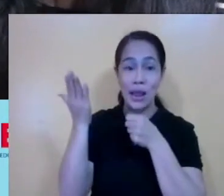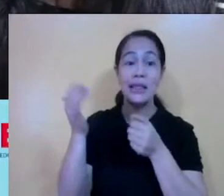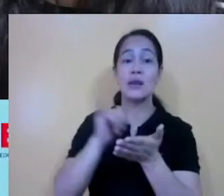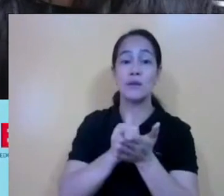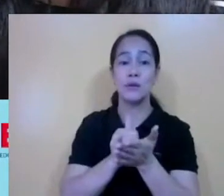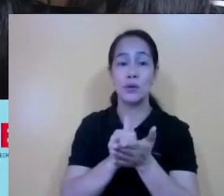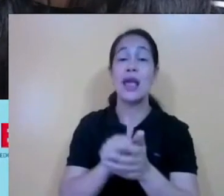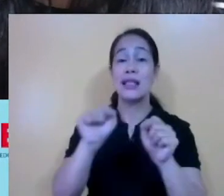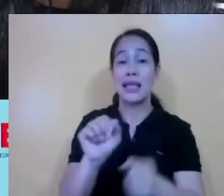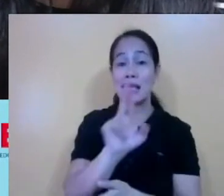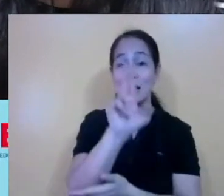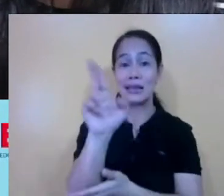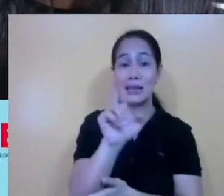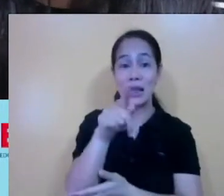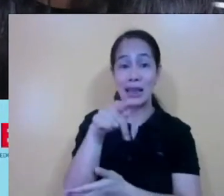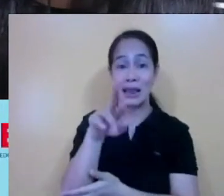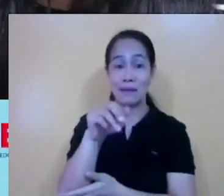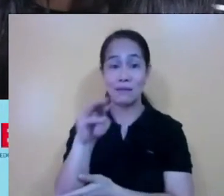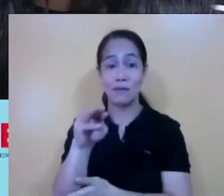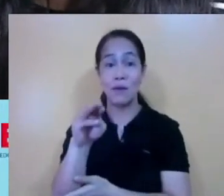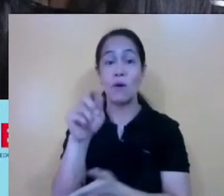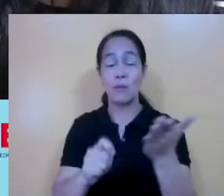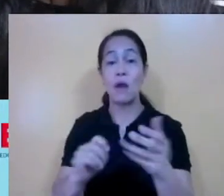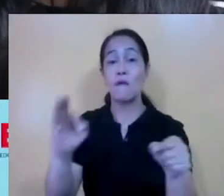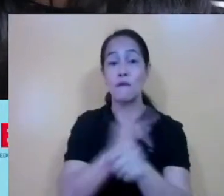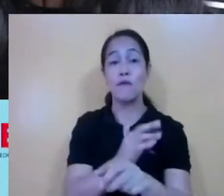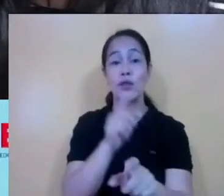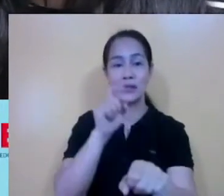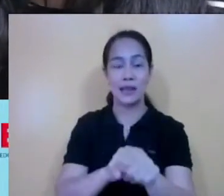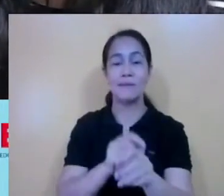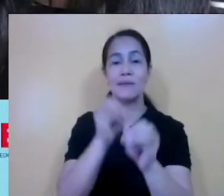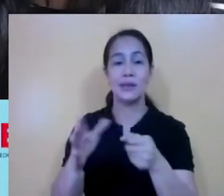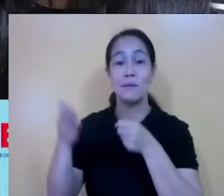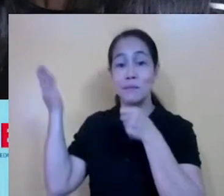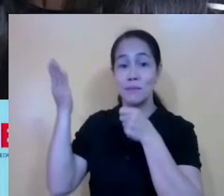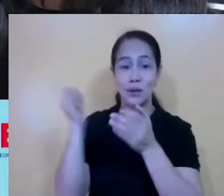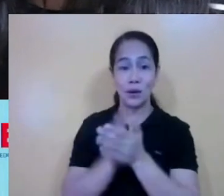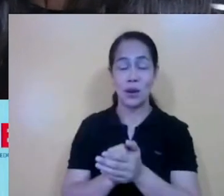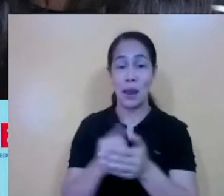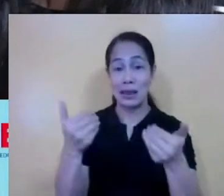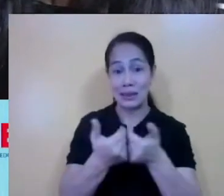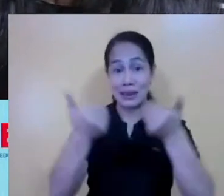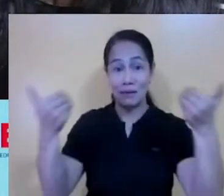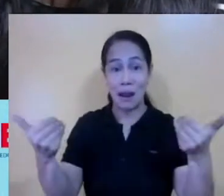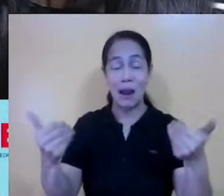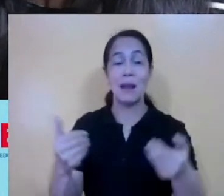our RPMS-PPST tool for full-time teacher broadcasters. And what separates them from our part-time